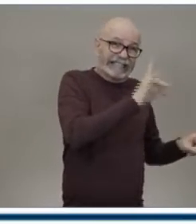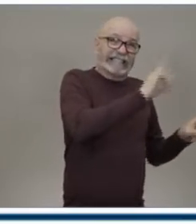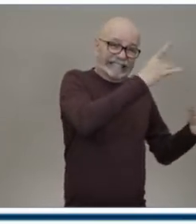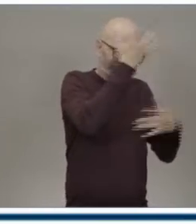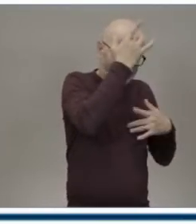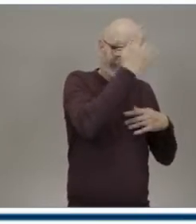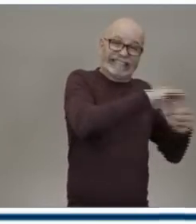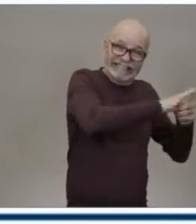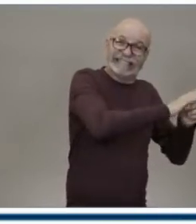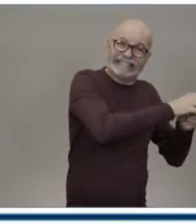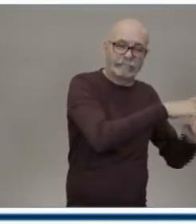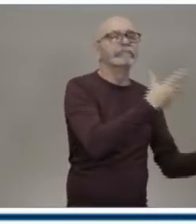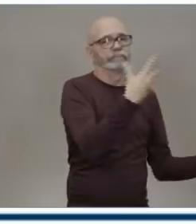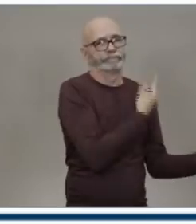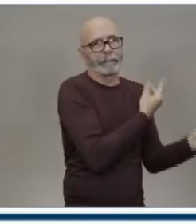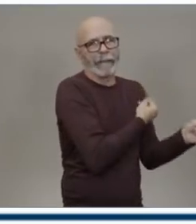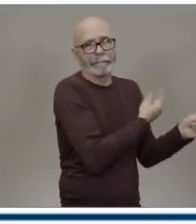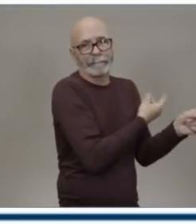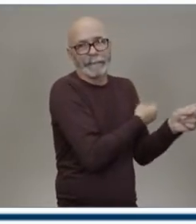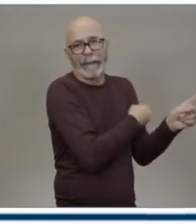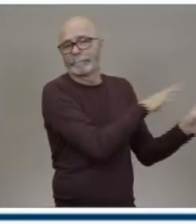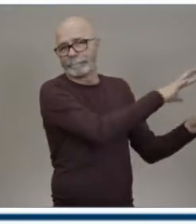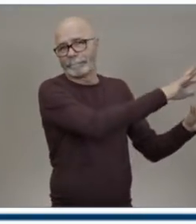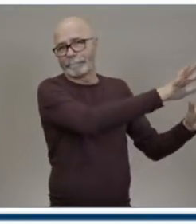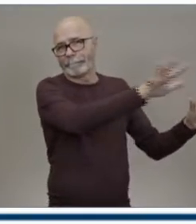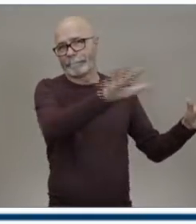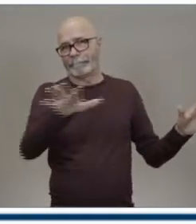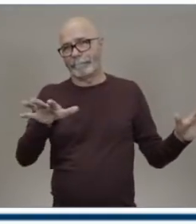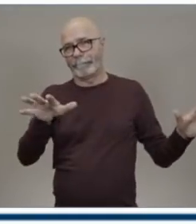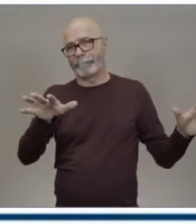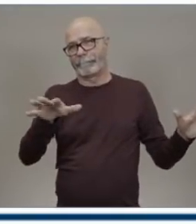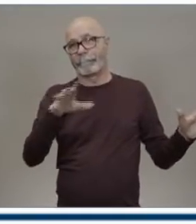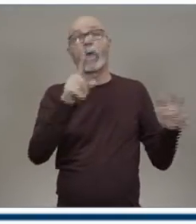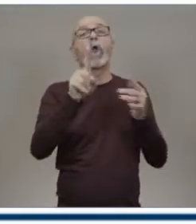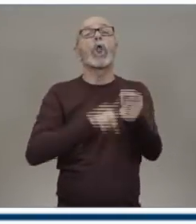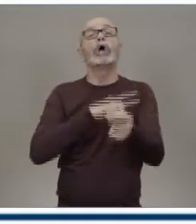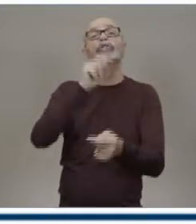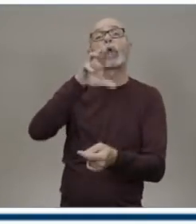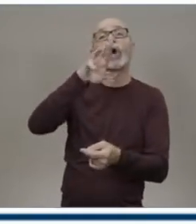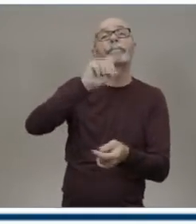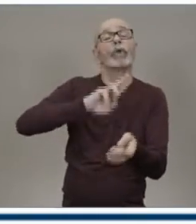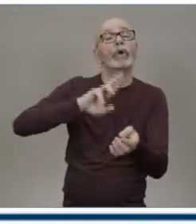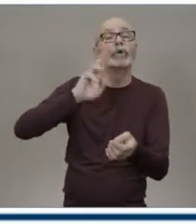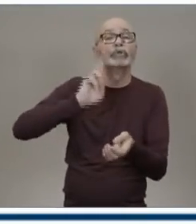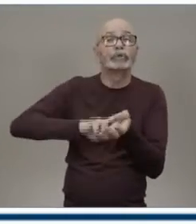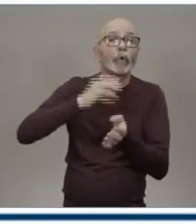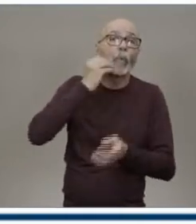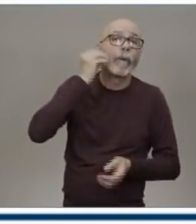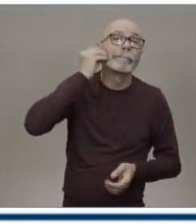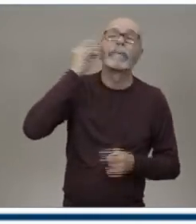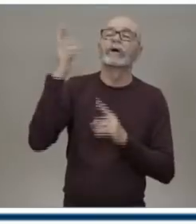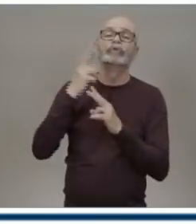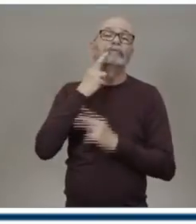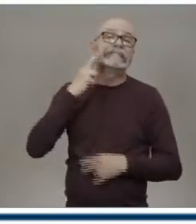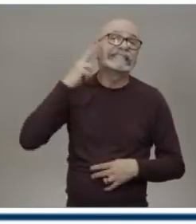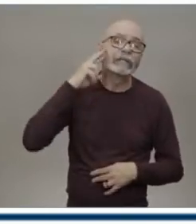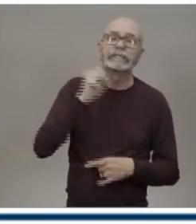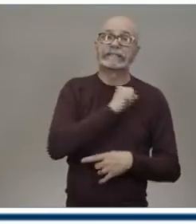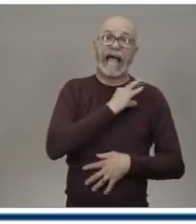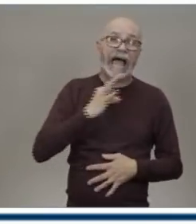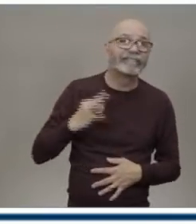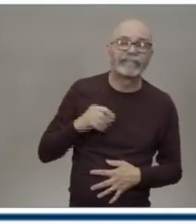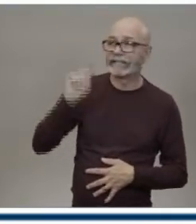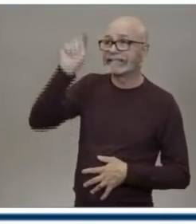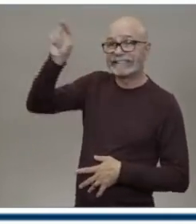patient in our hospitals and emergency departments. They're long-term care residents and staff. And then when we're able to,